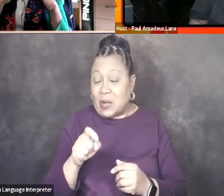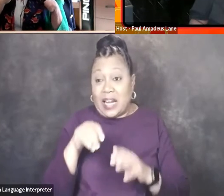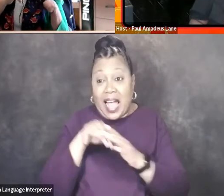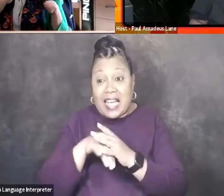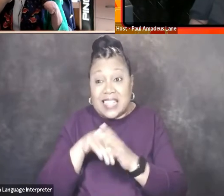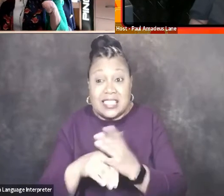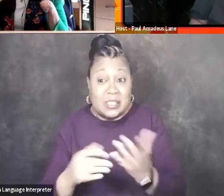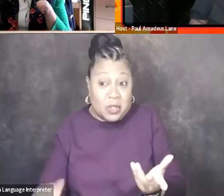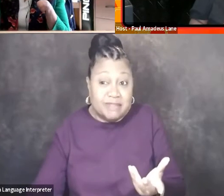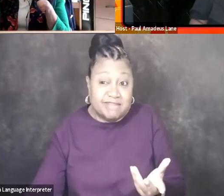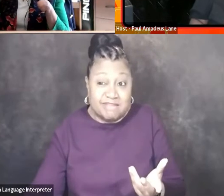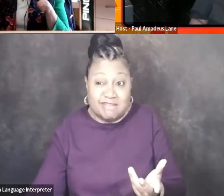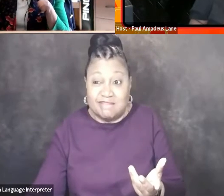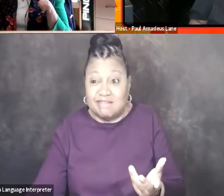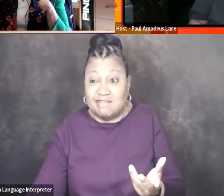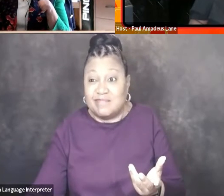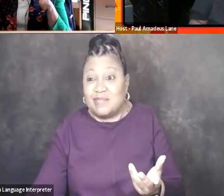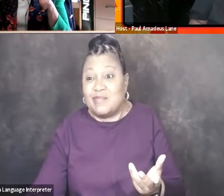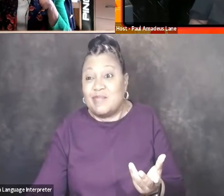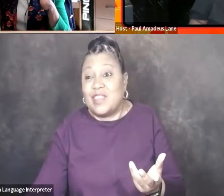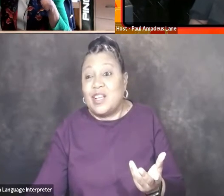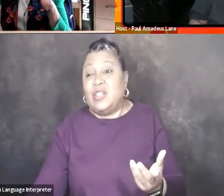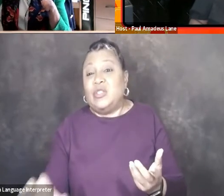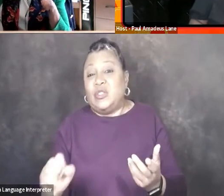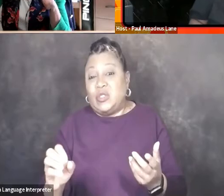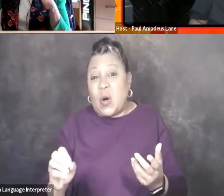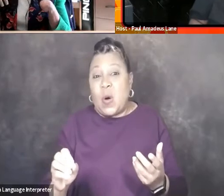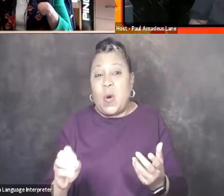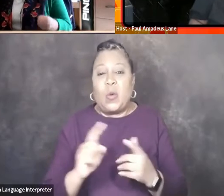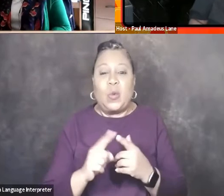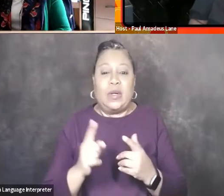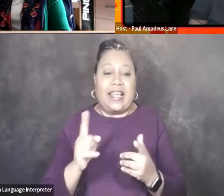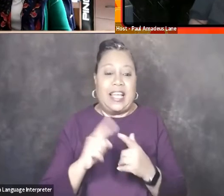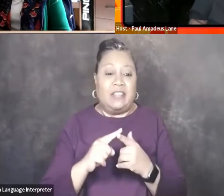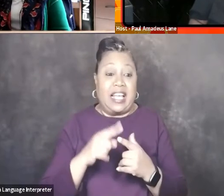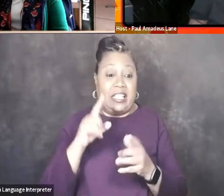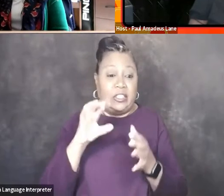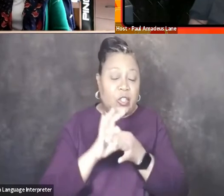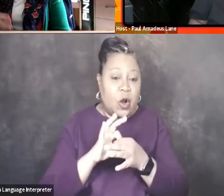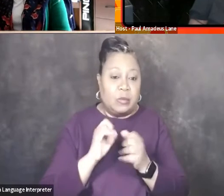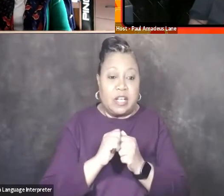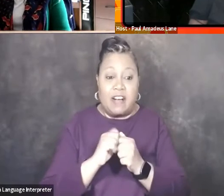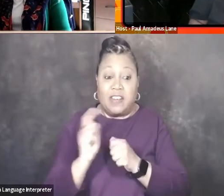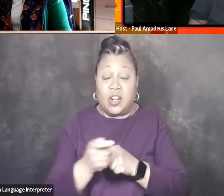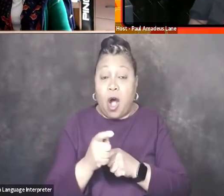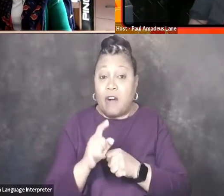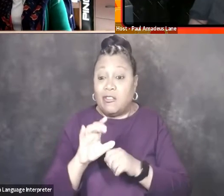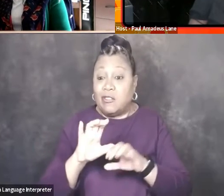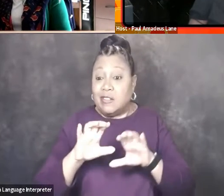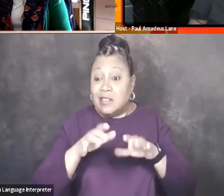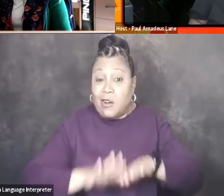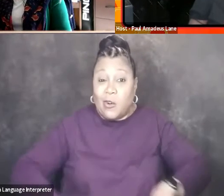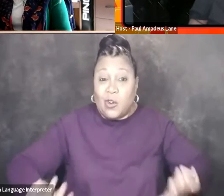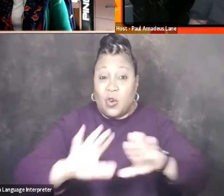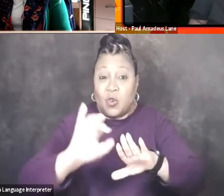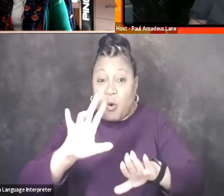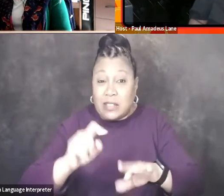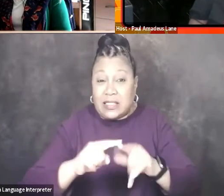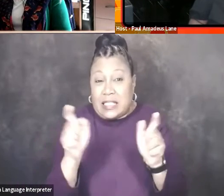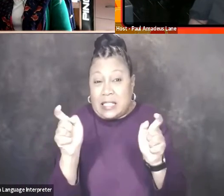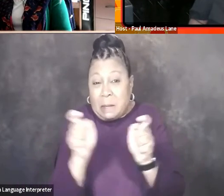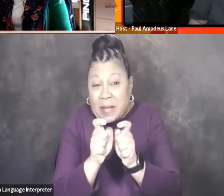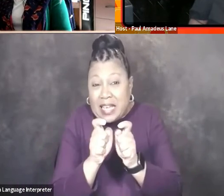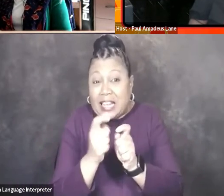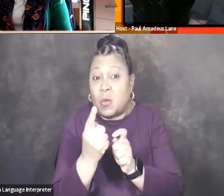accessible. Gotcha. So when you're in terms of golf courses, many golf courses